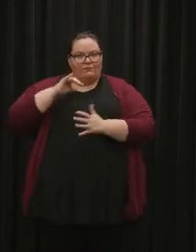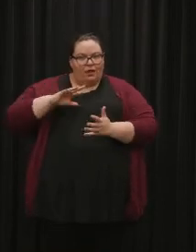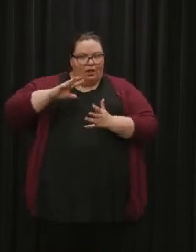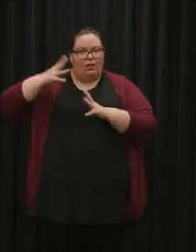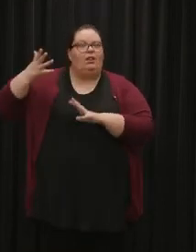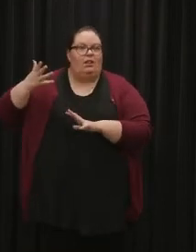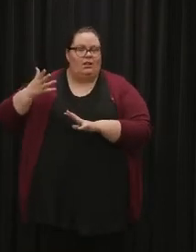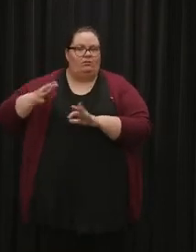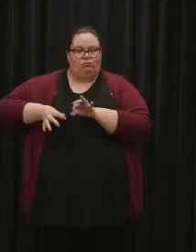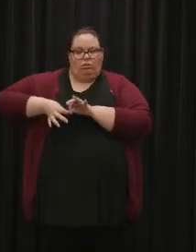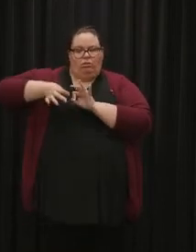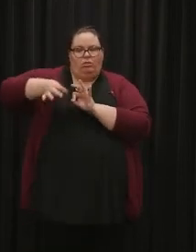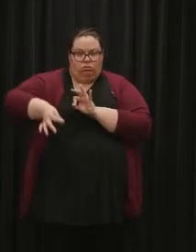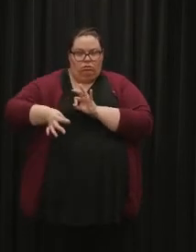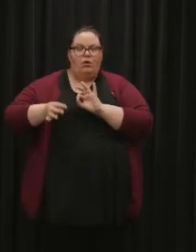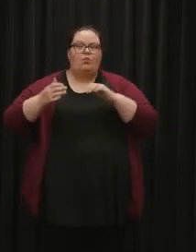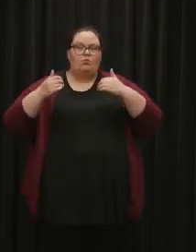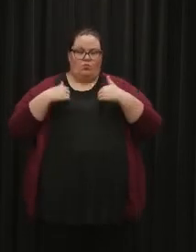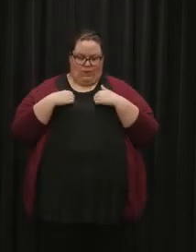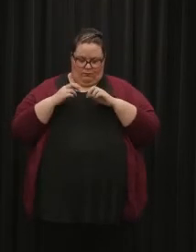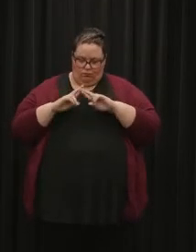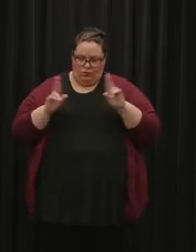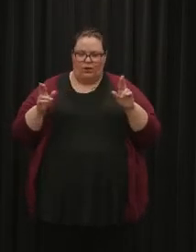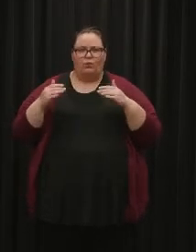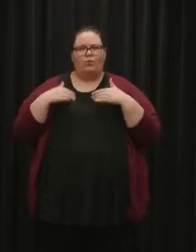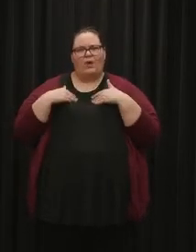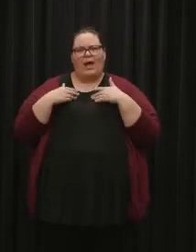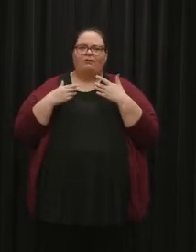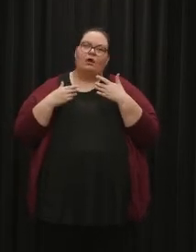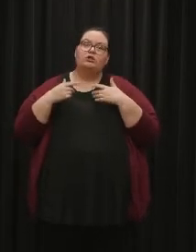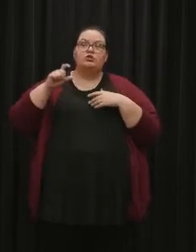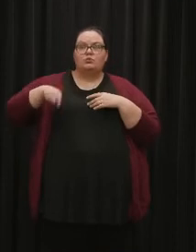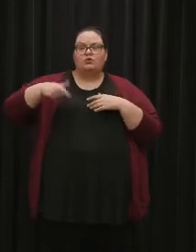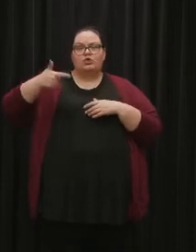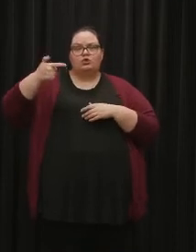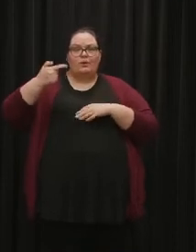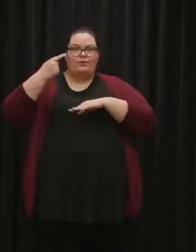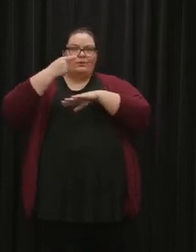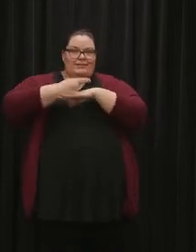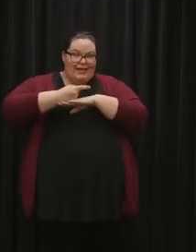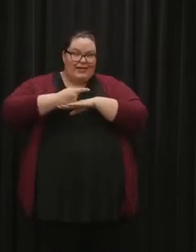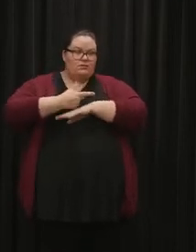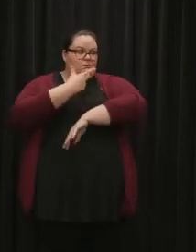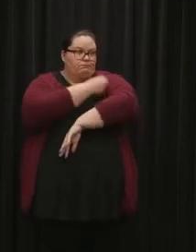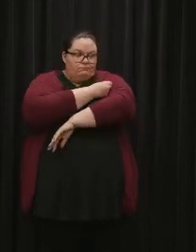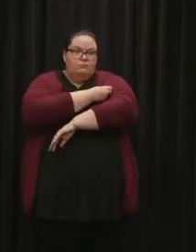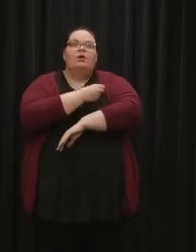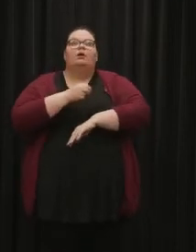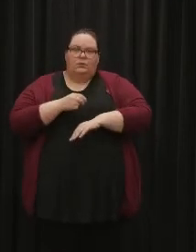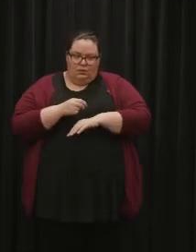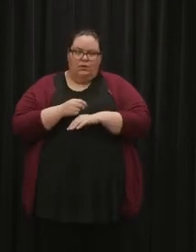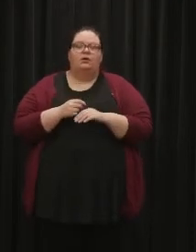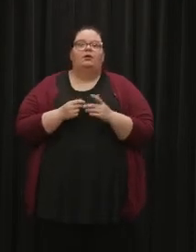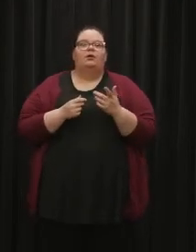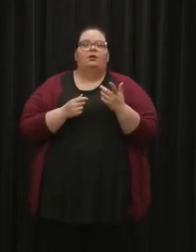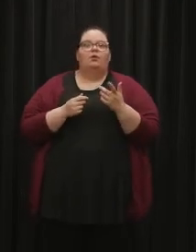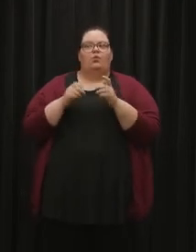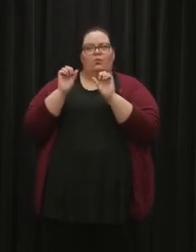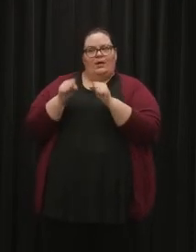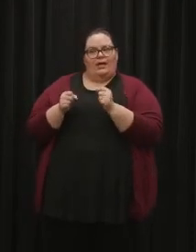always the risk of delays. So there is a window whereby, as long as we get the shipment in by a certain time, that we can accommodate